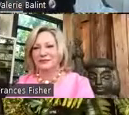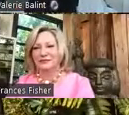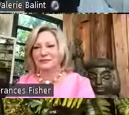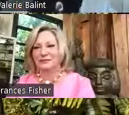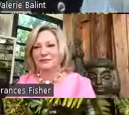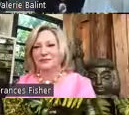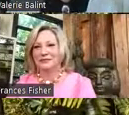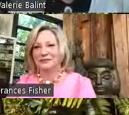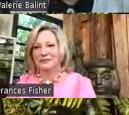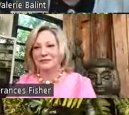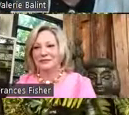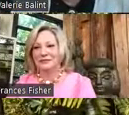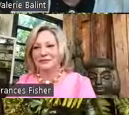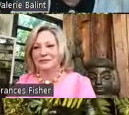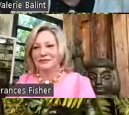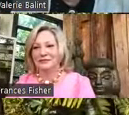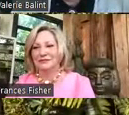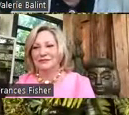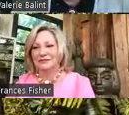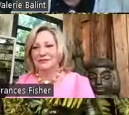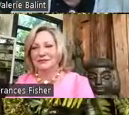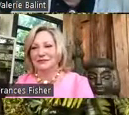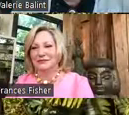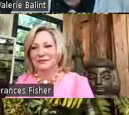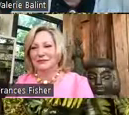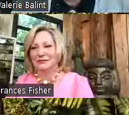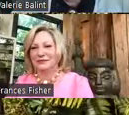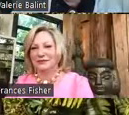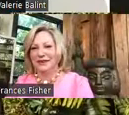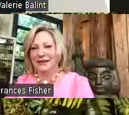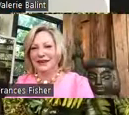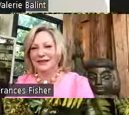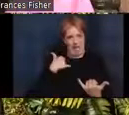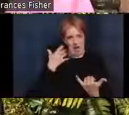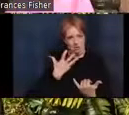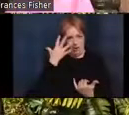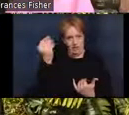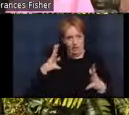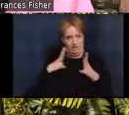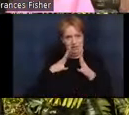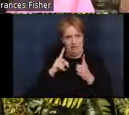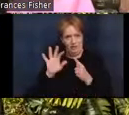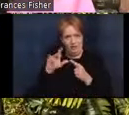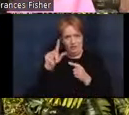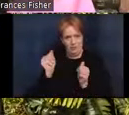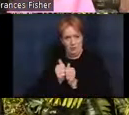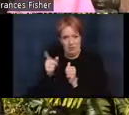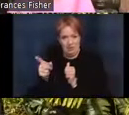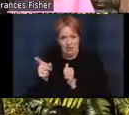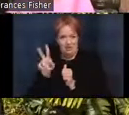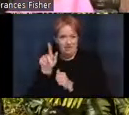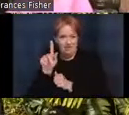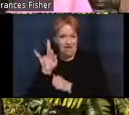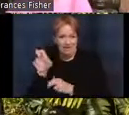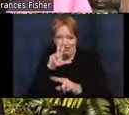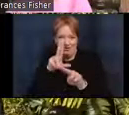Thank you so much, Valerie. I definitely want to go on vacation to Florida with you at some point. It would be so fun, all the adventures.